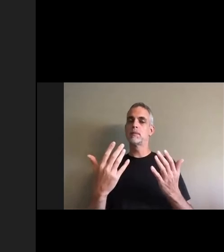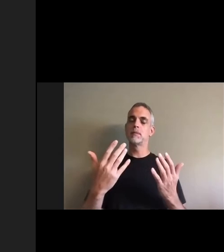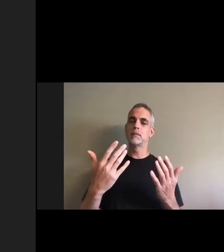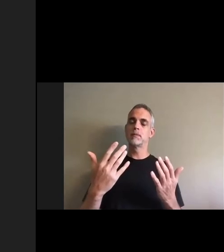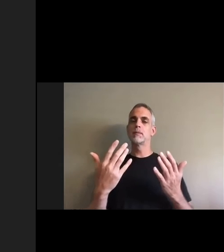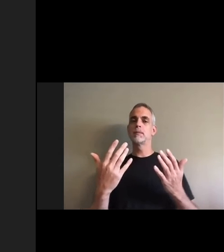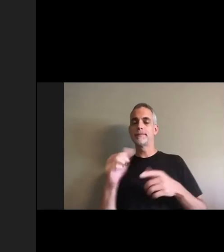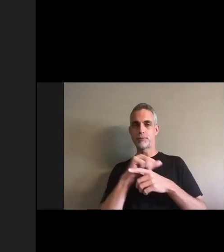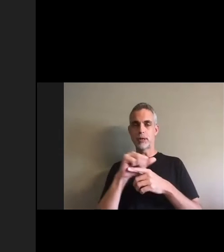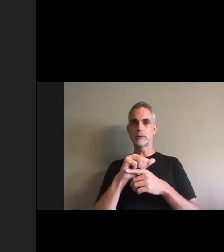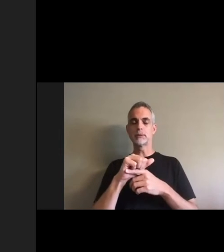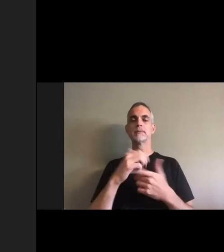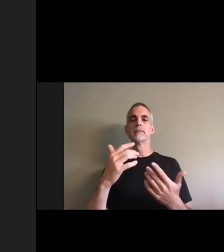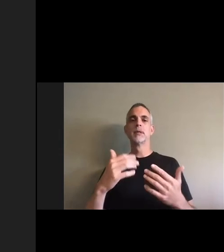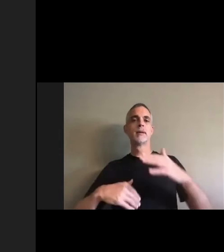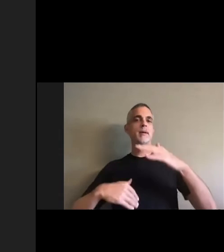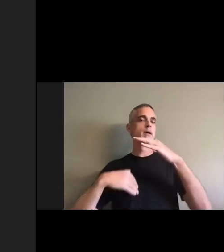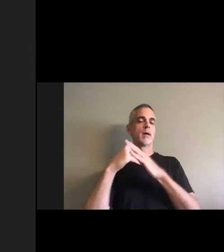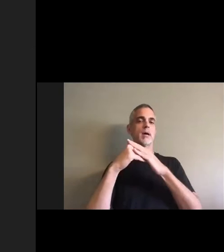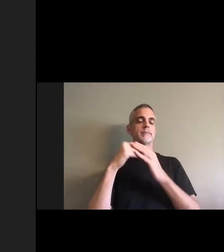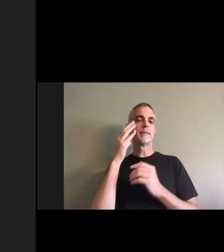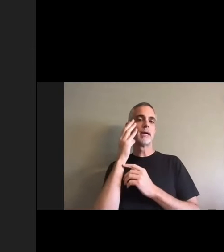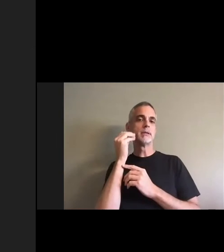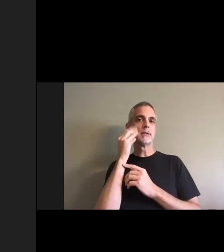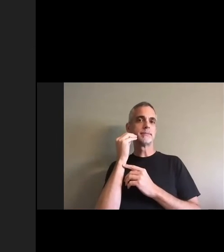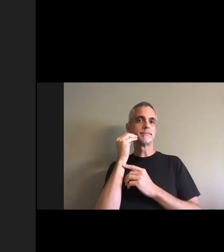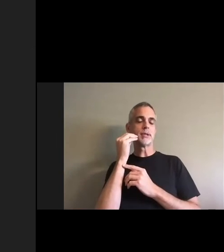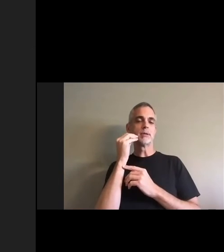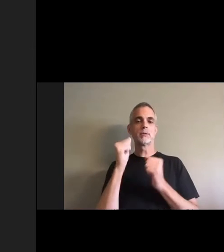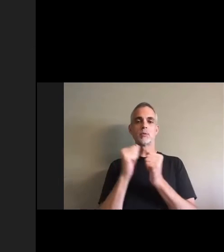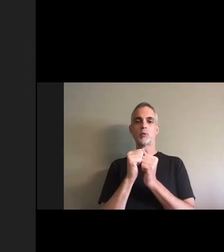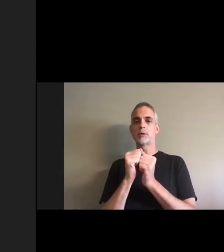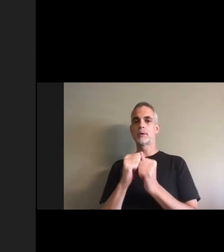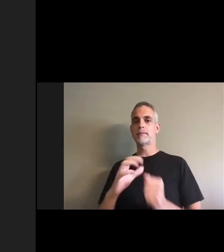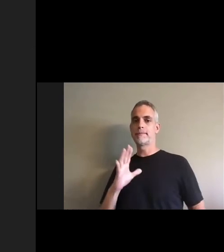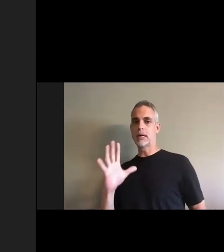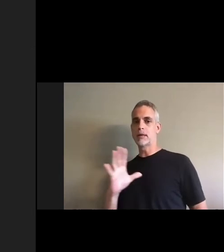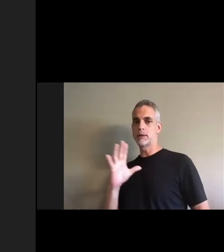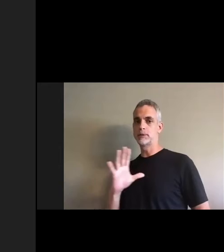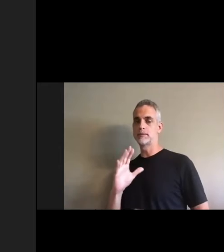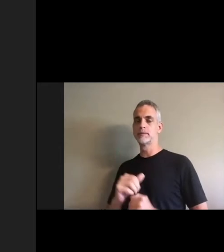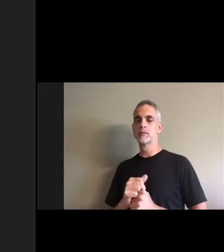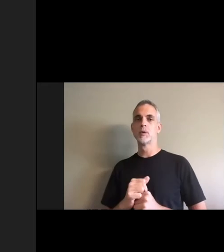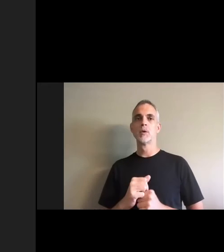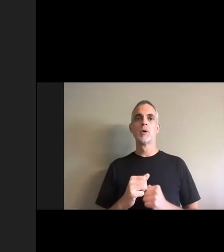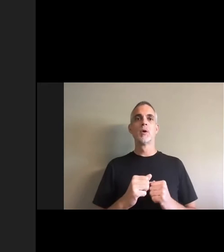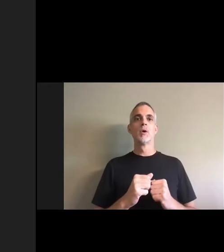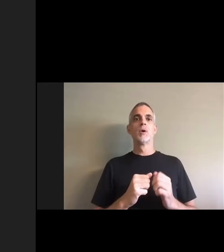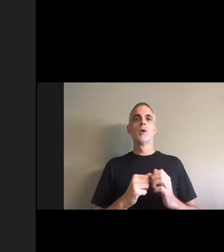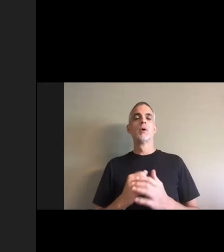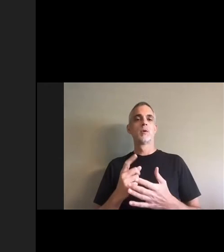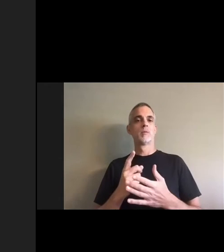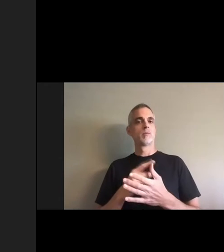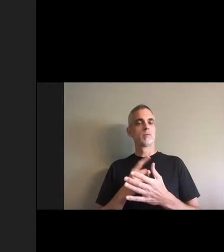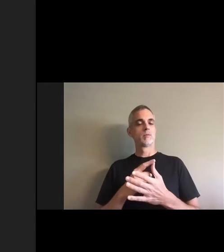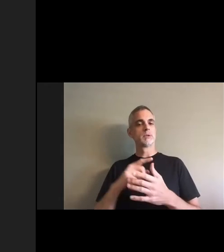One more part of optimizing the experience is having the etiquette or manners, we should